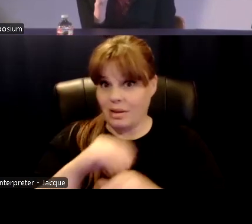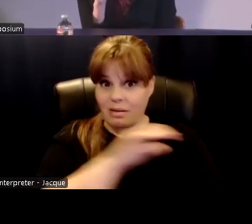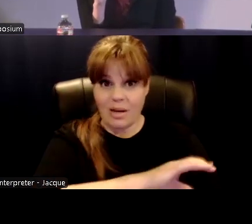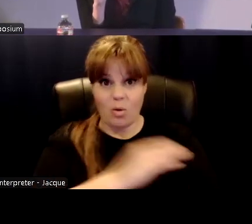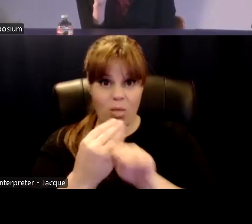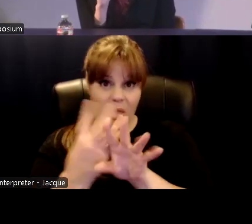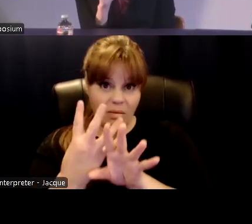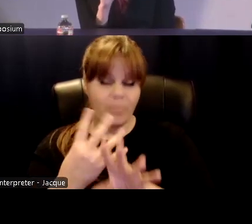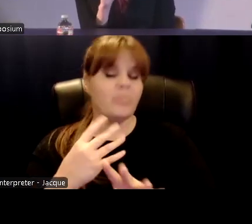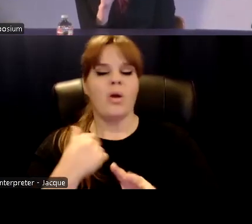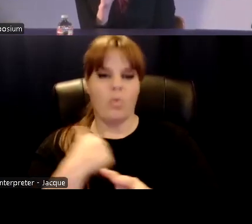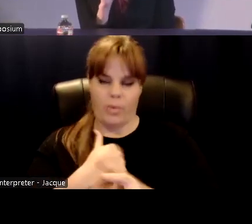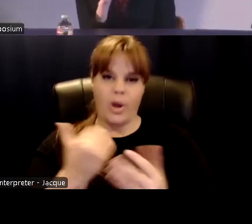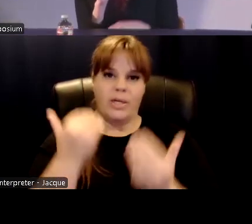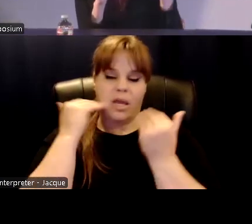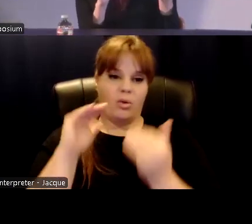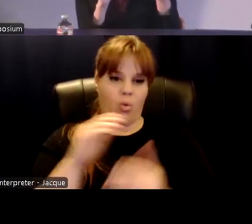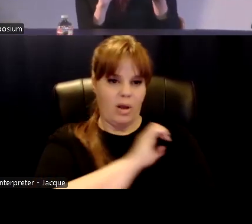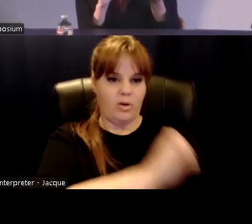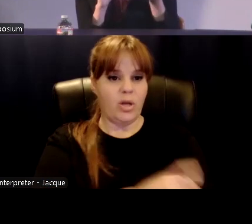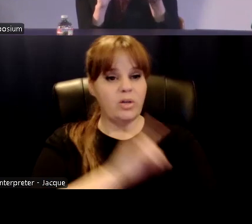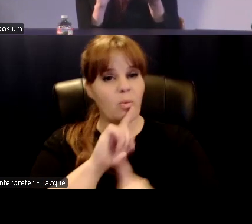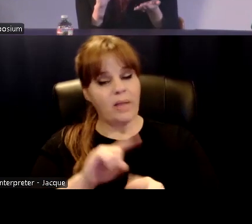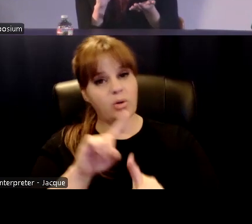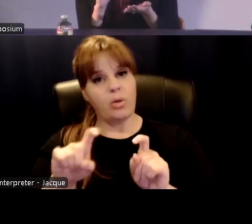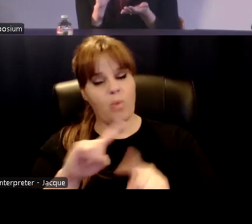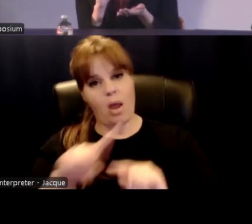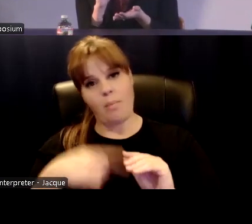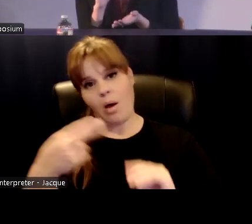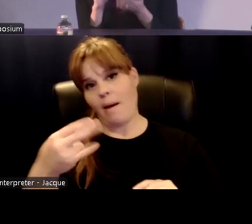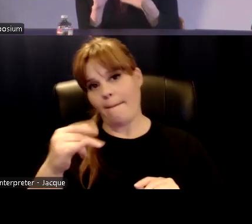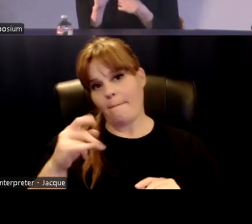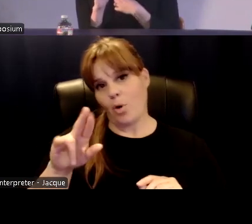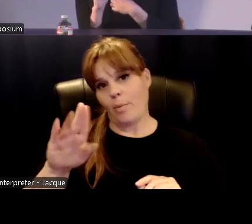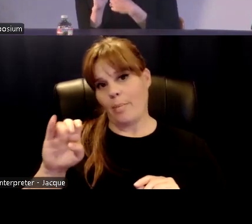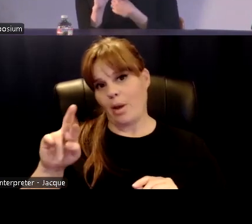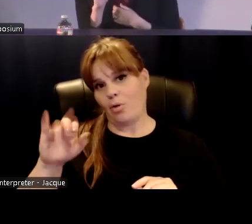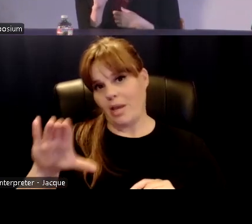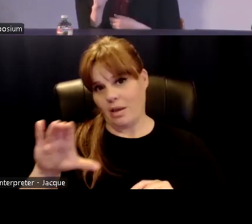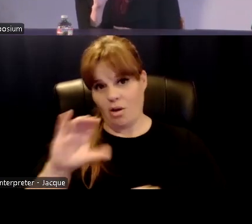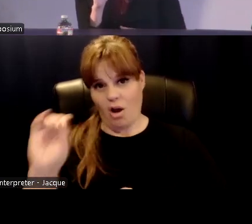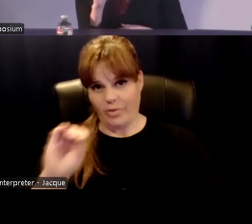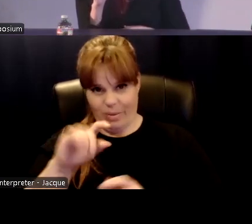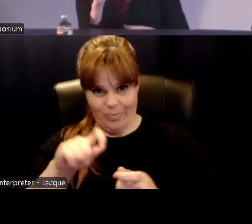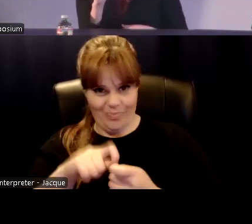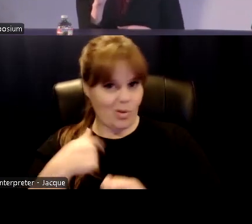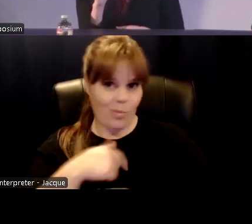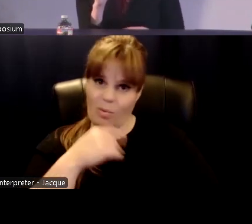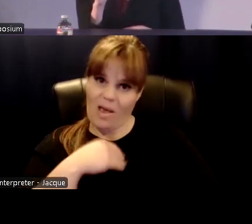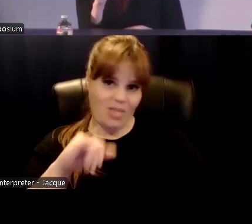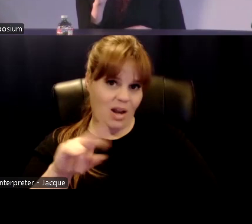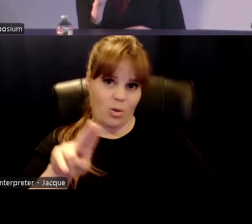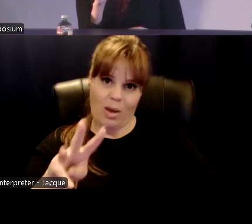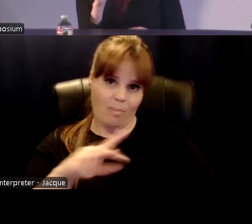taking your energy. To answer the question about hyperbaric oxygen in particular, we do not have that at UW Medicine at this